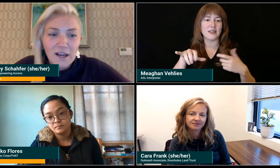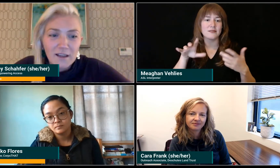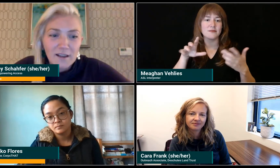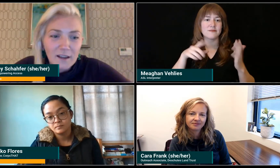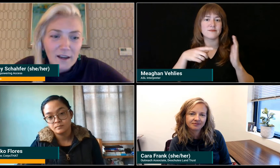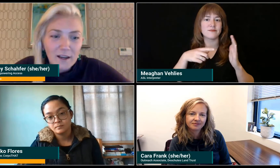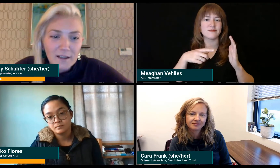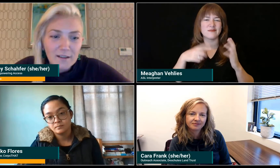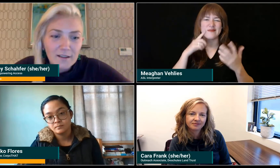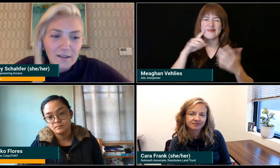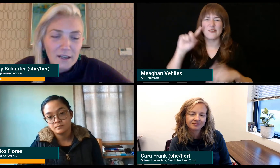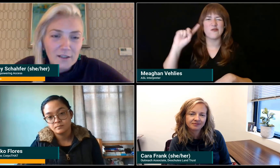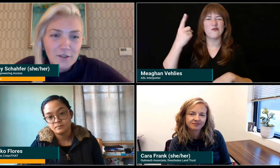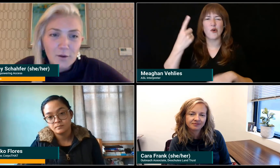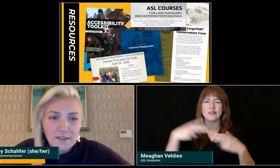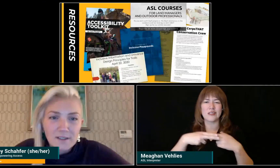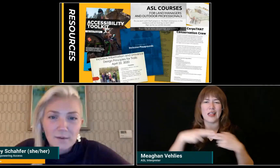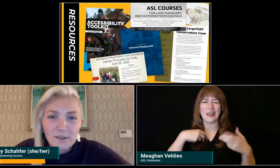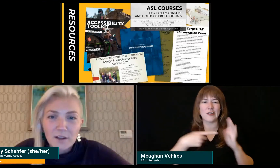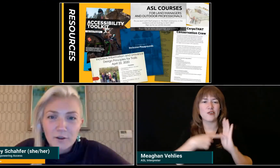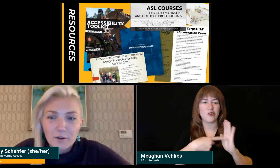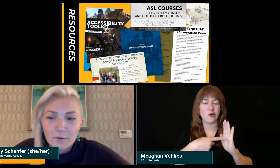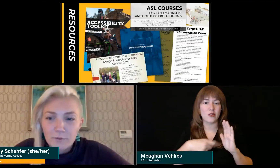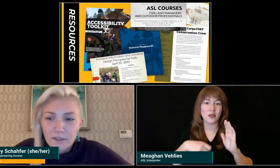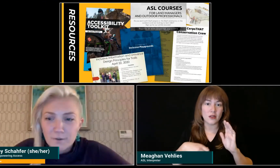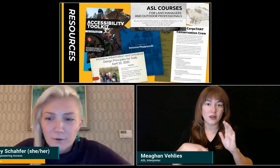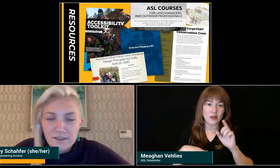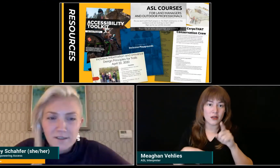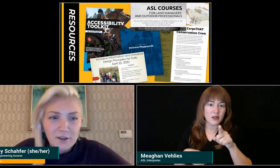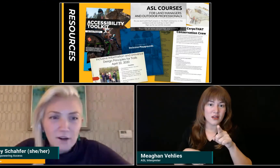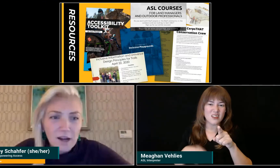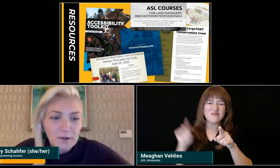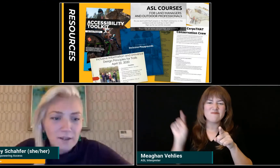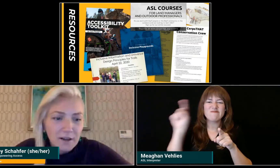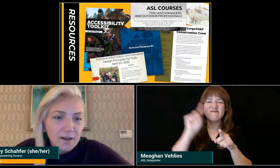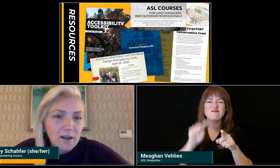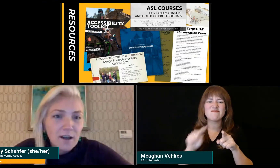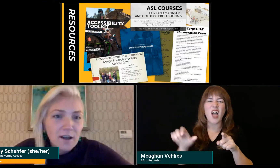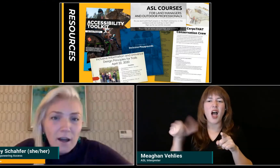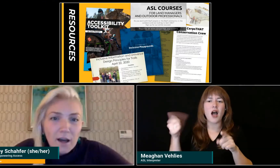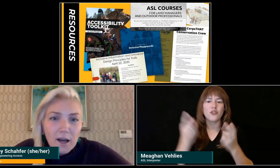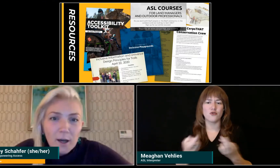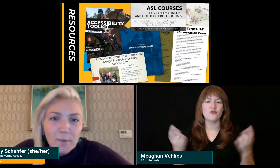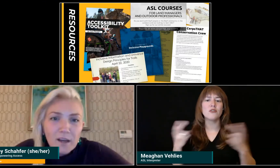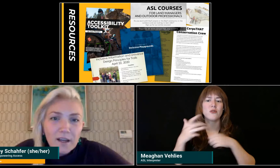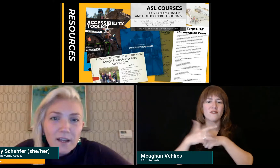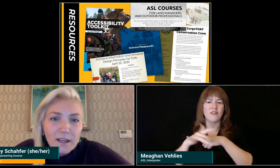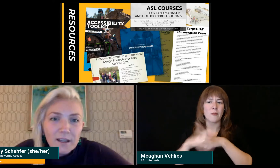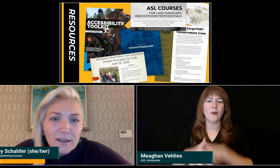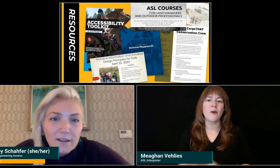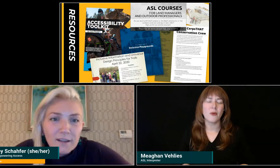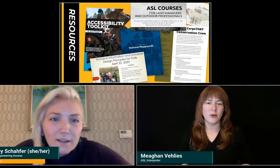initial slide, kind of showing some of the other resources that are out there.